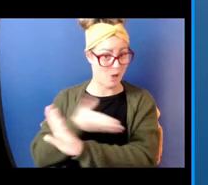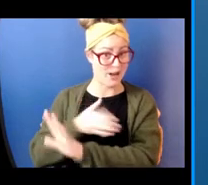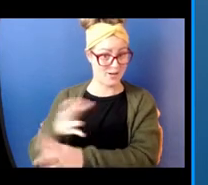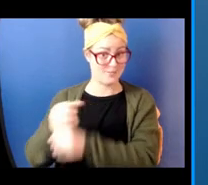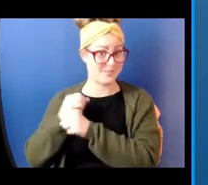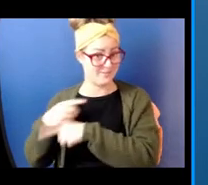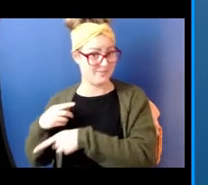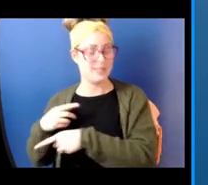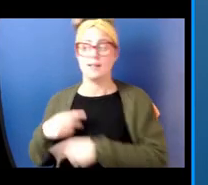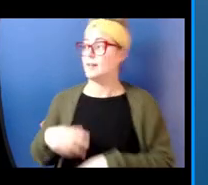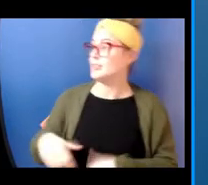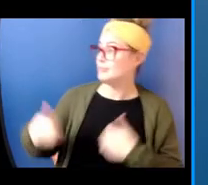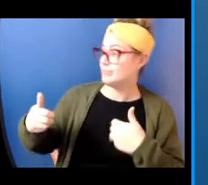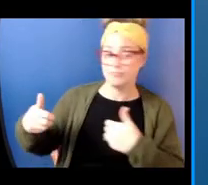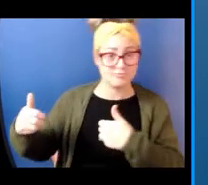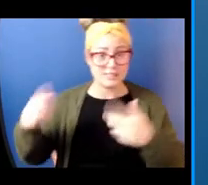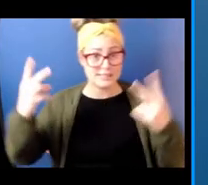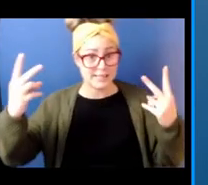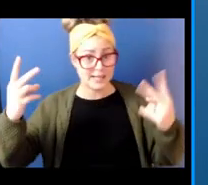discussion